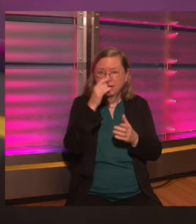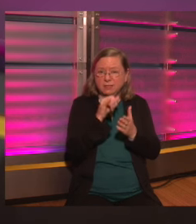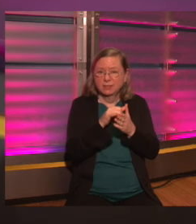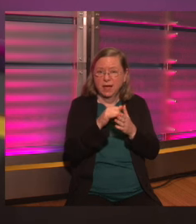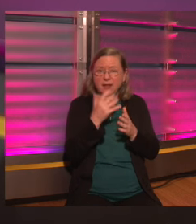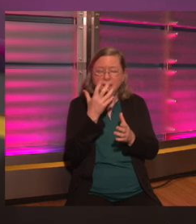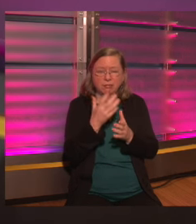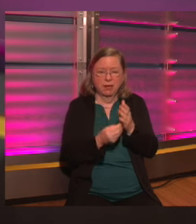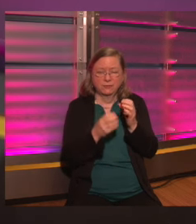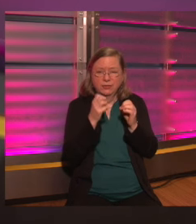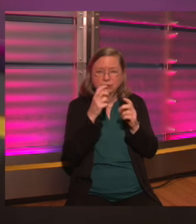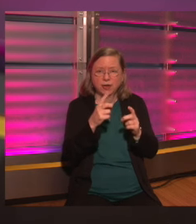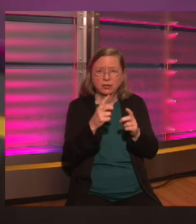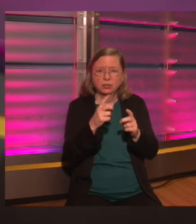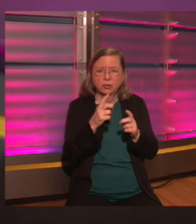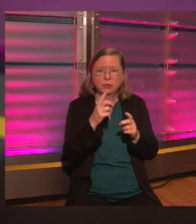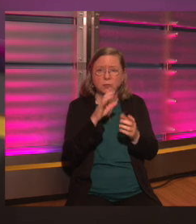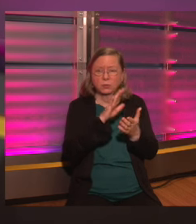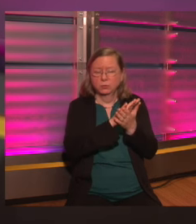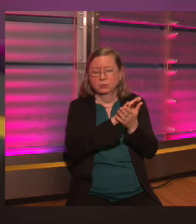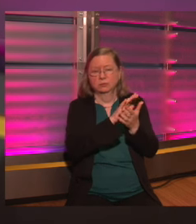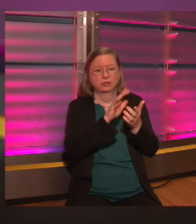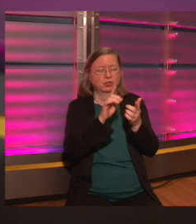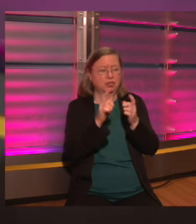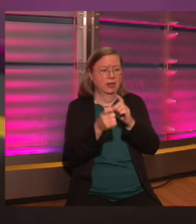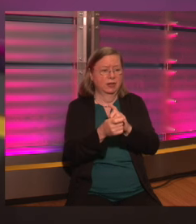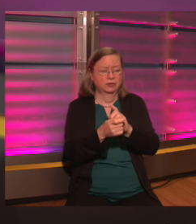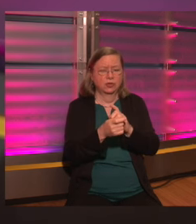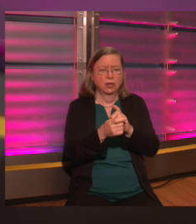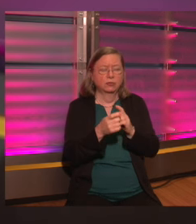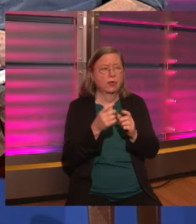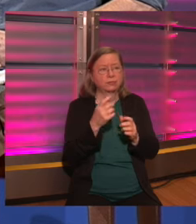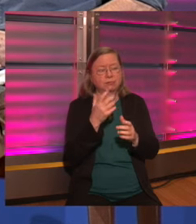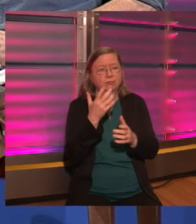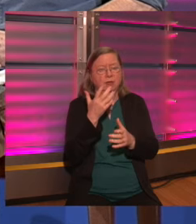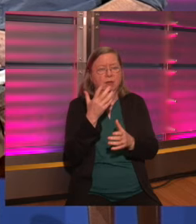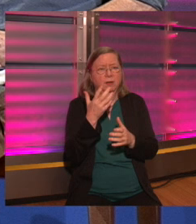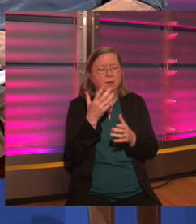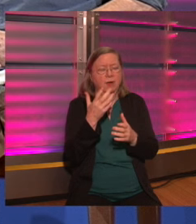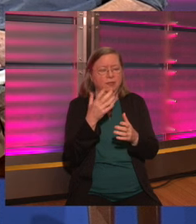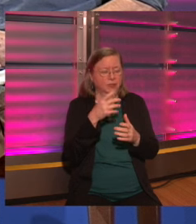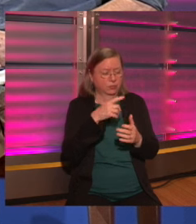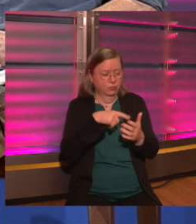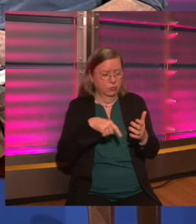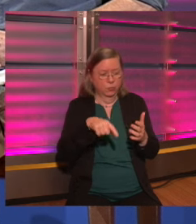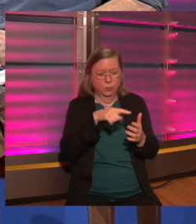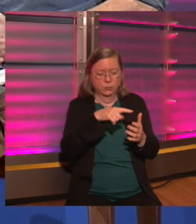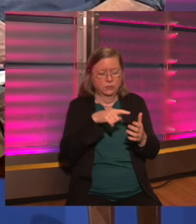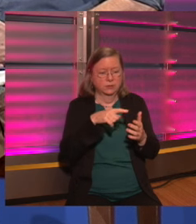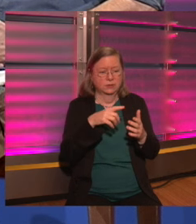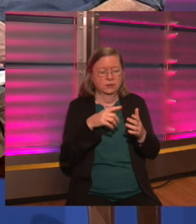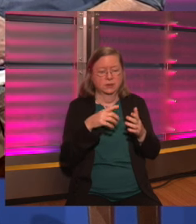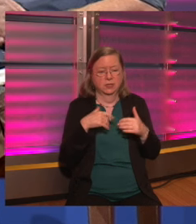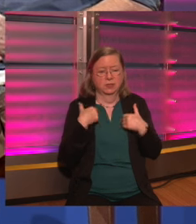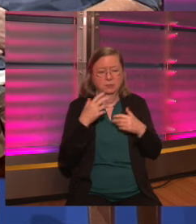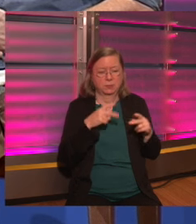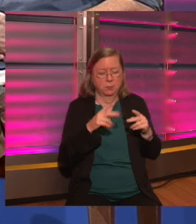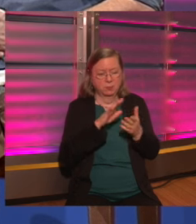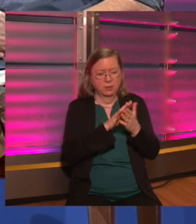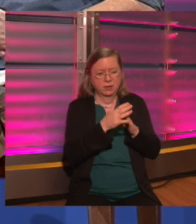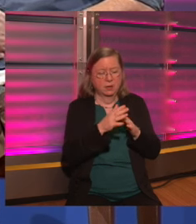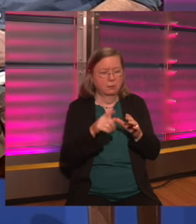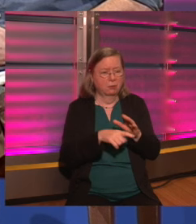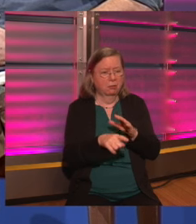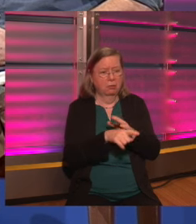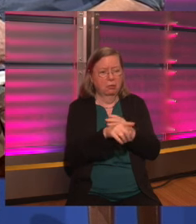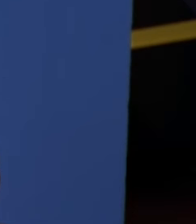education for this whole community who have become nomads in some sense? I mean, whether or not that changes is up to us. It's up to what the